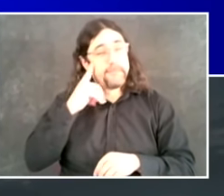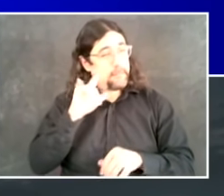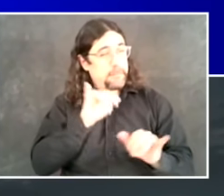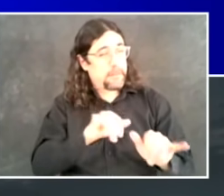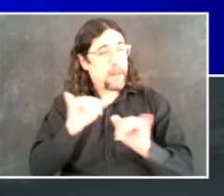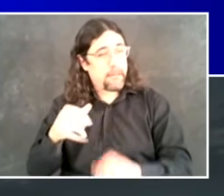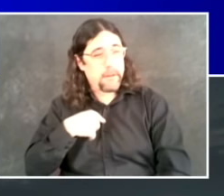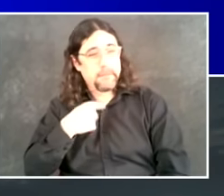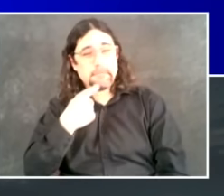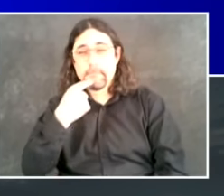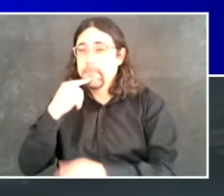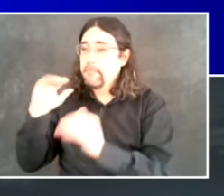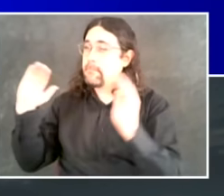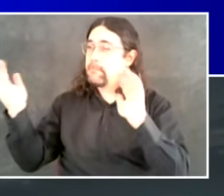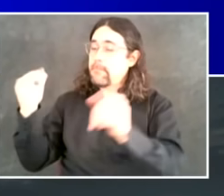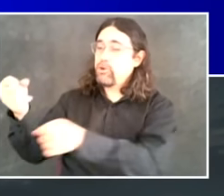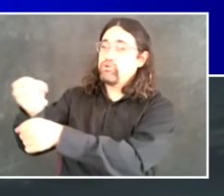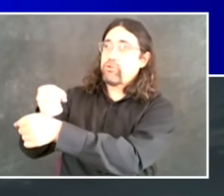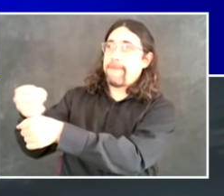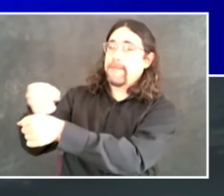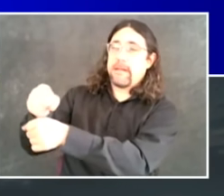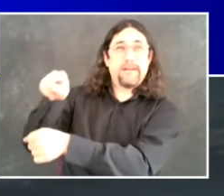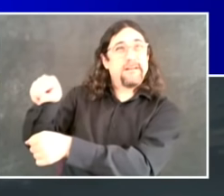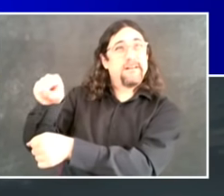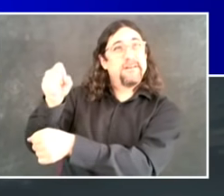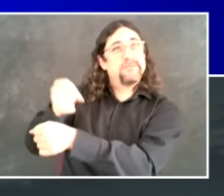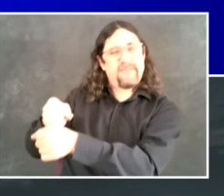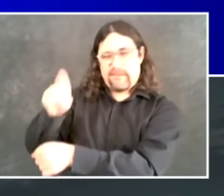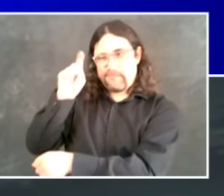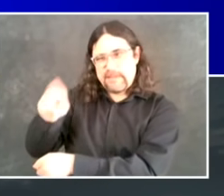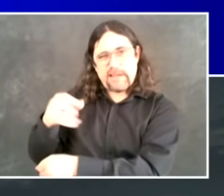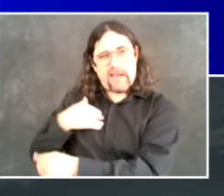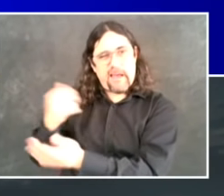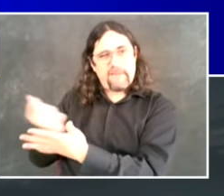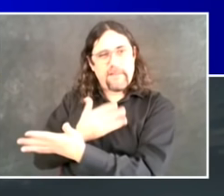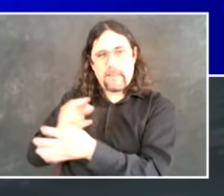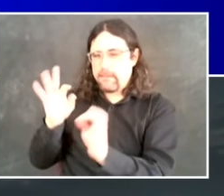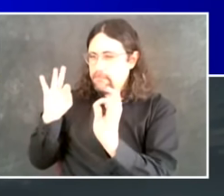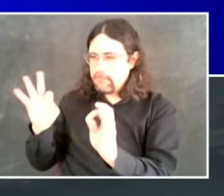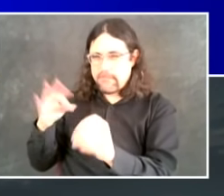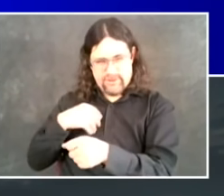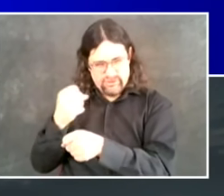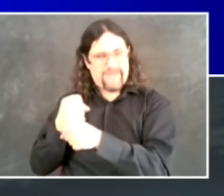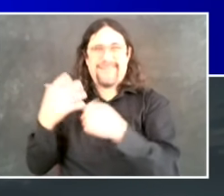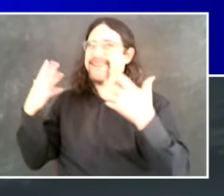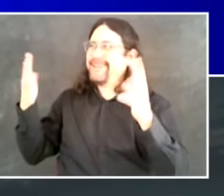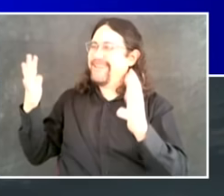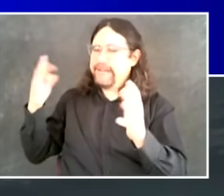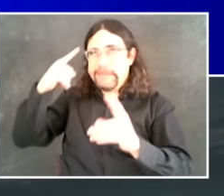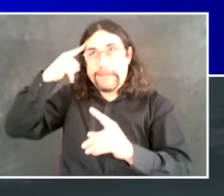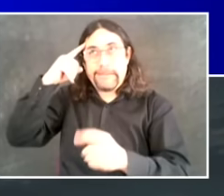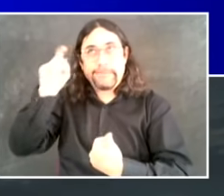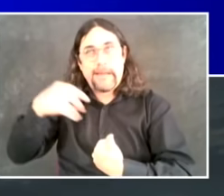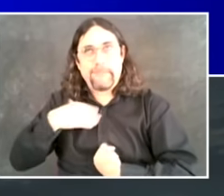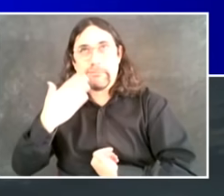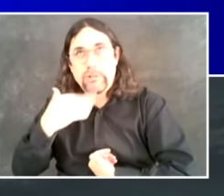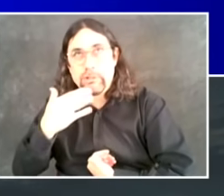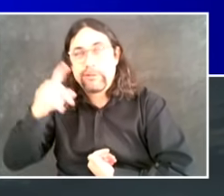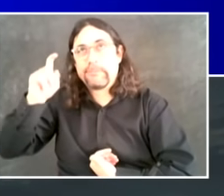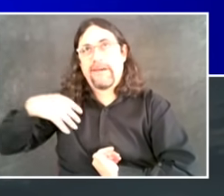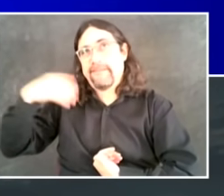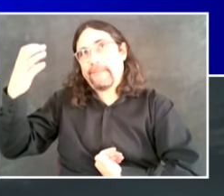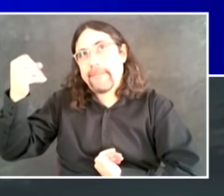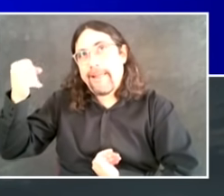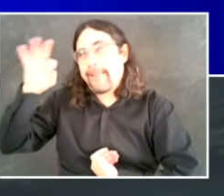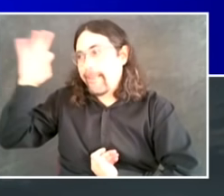numbers right here in the 5 boroughs. In the meantime, we're not going to wait. That initial set of 30,000 swabs